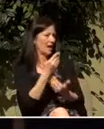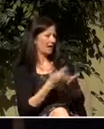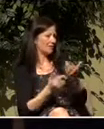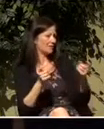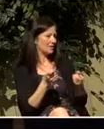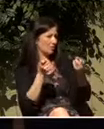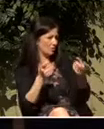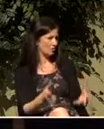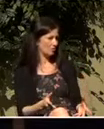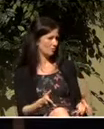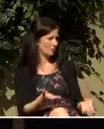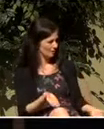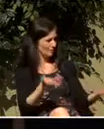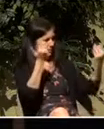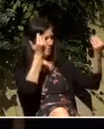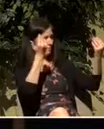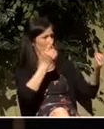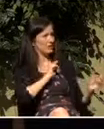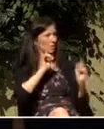Here comes my betrayer."